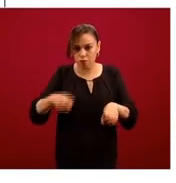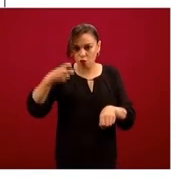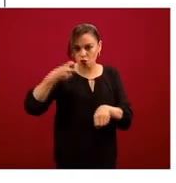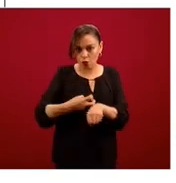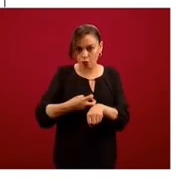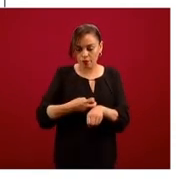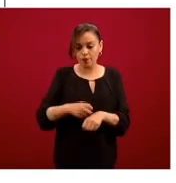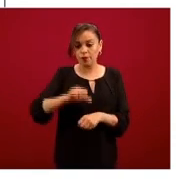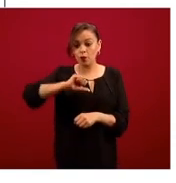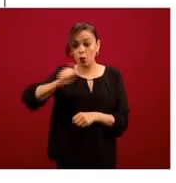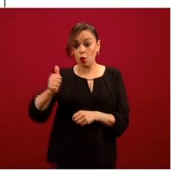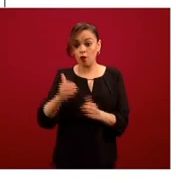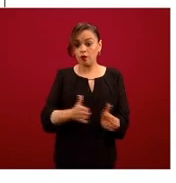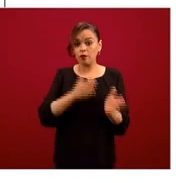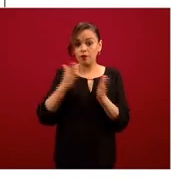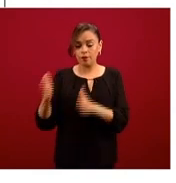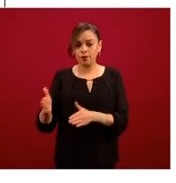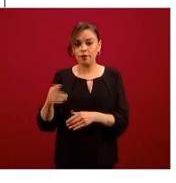is a